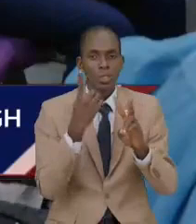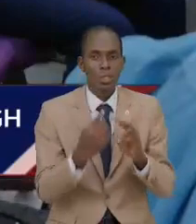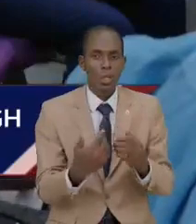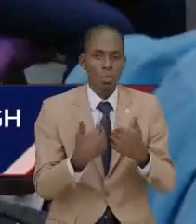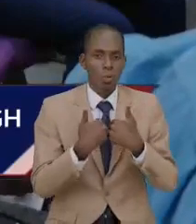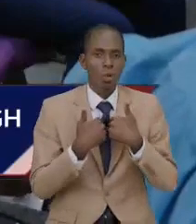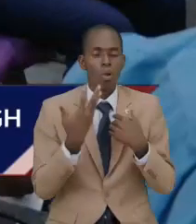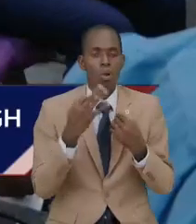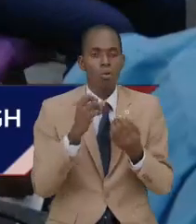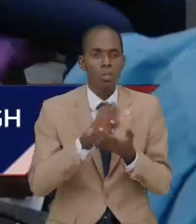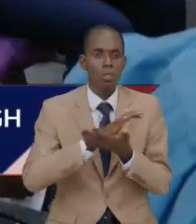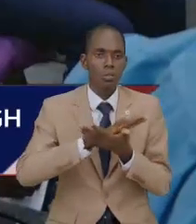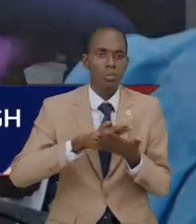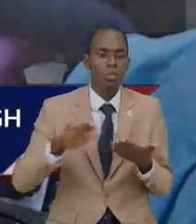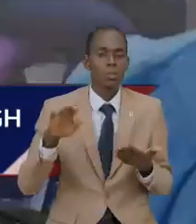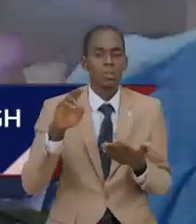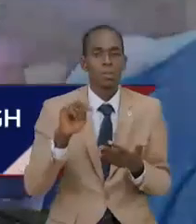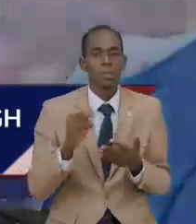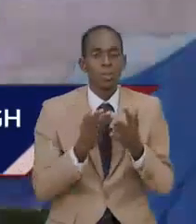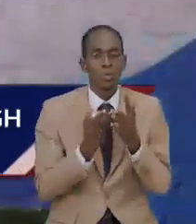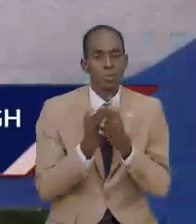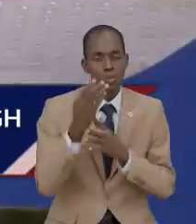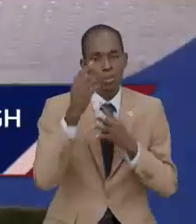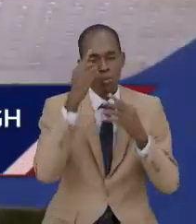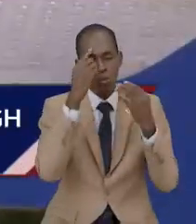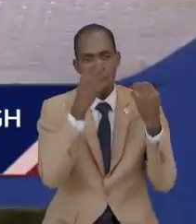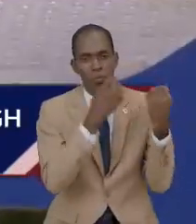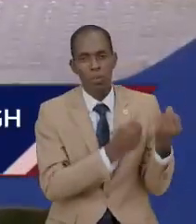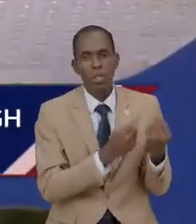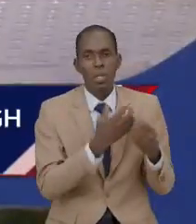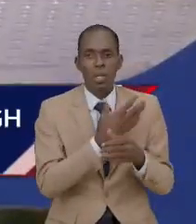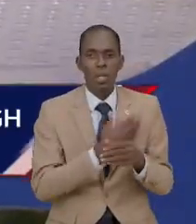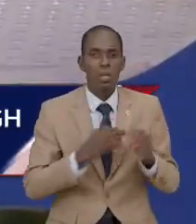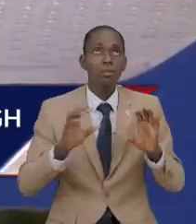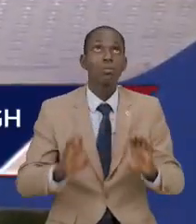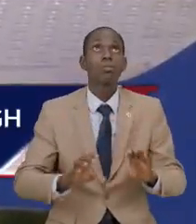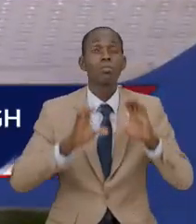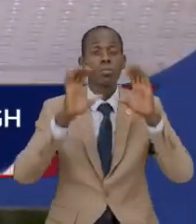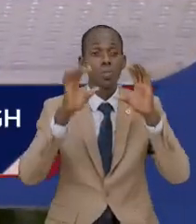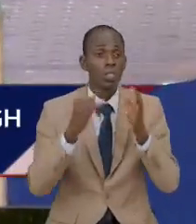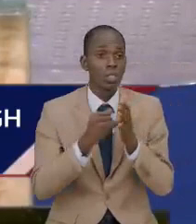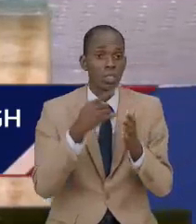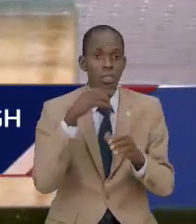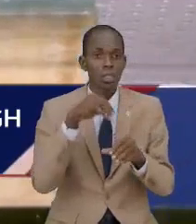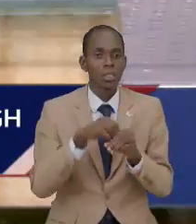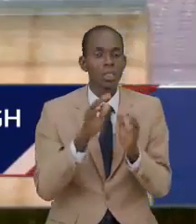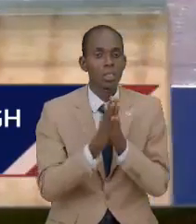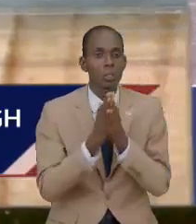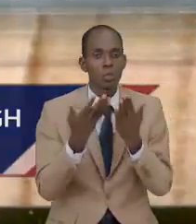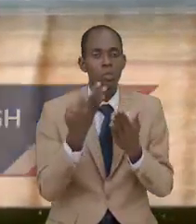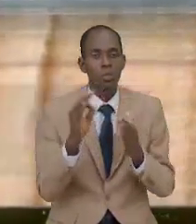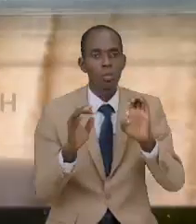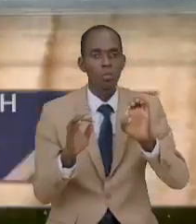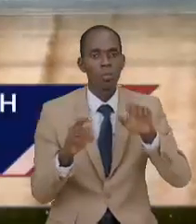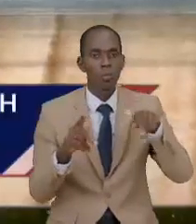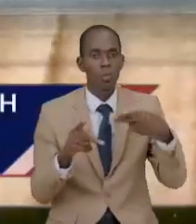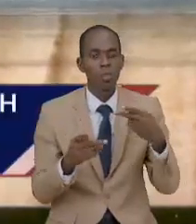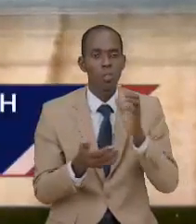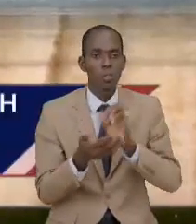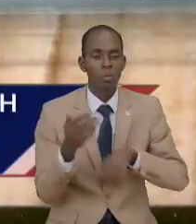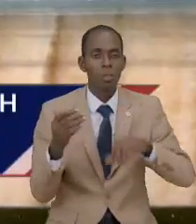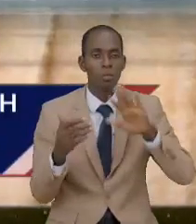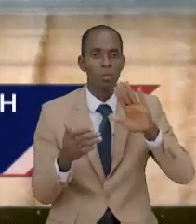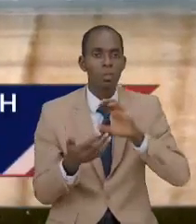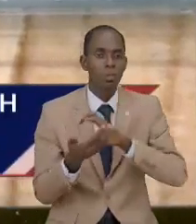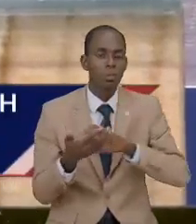of sanctification through faith and consecration. It tells us in Ephesians chapter 5, reading